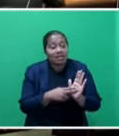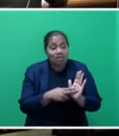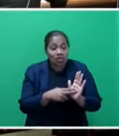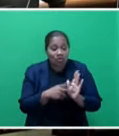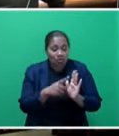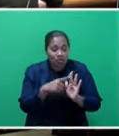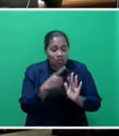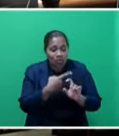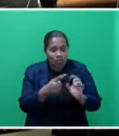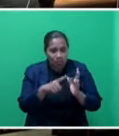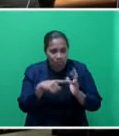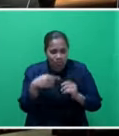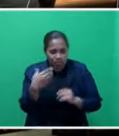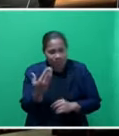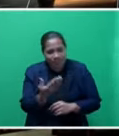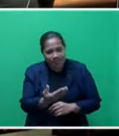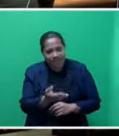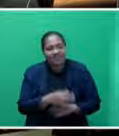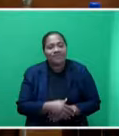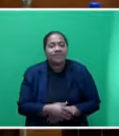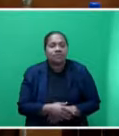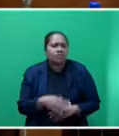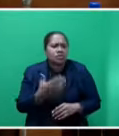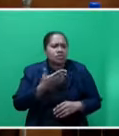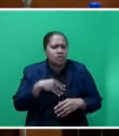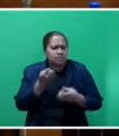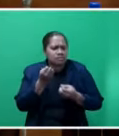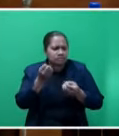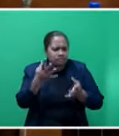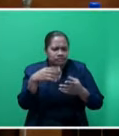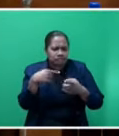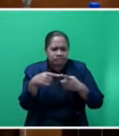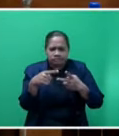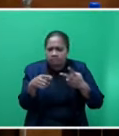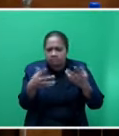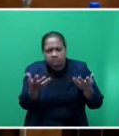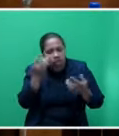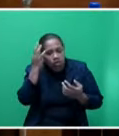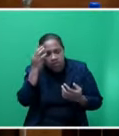to raise a few points or two of concern